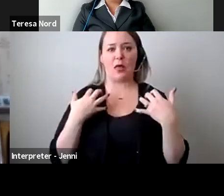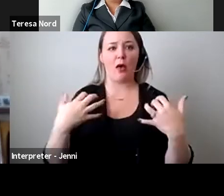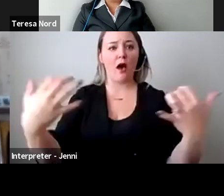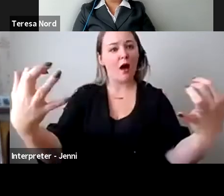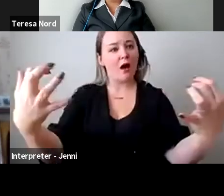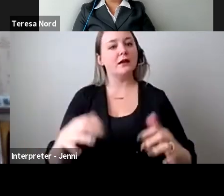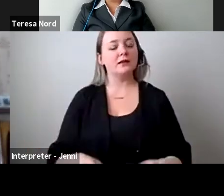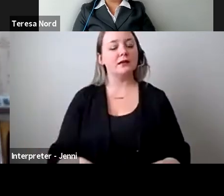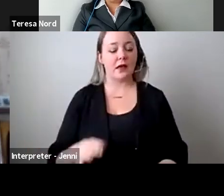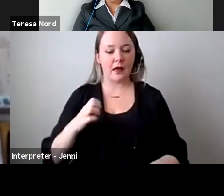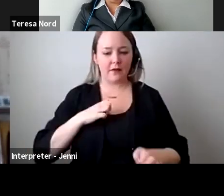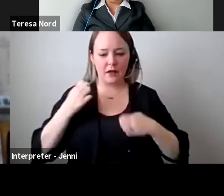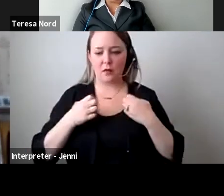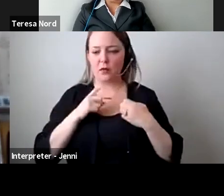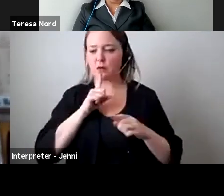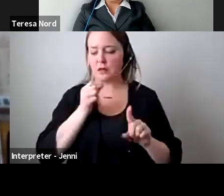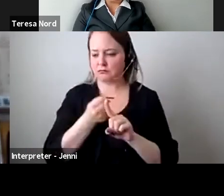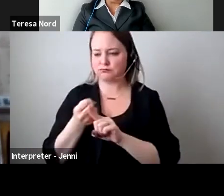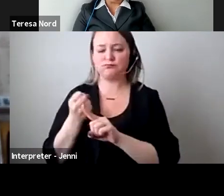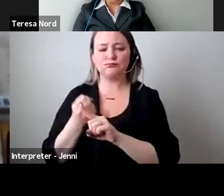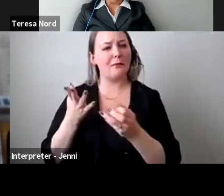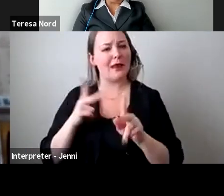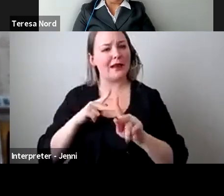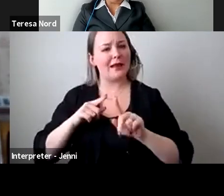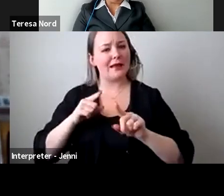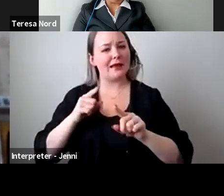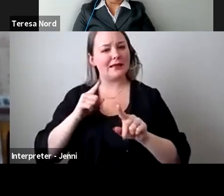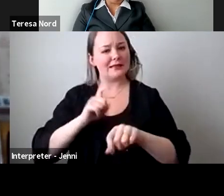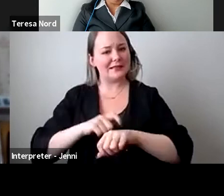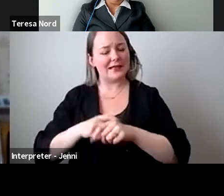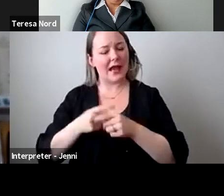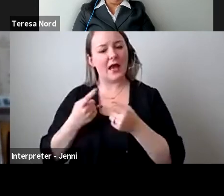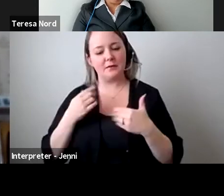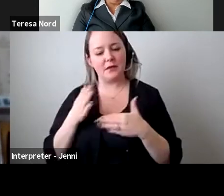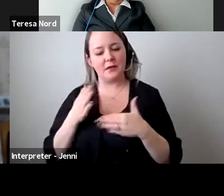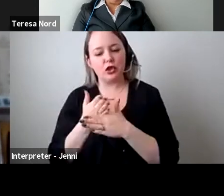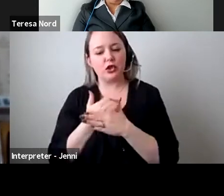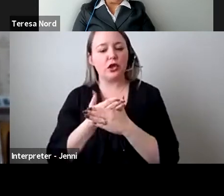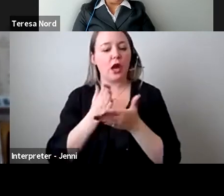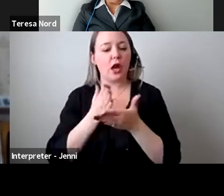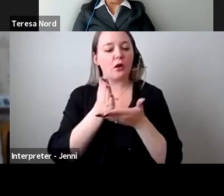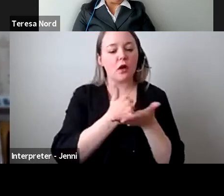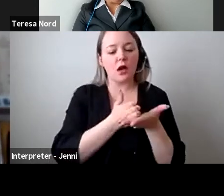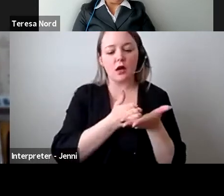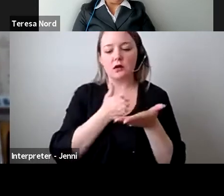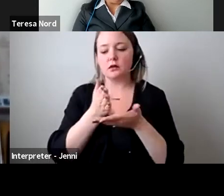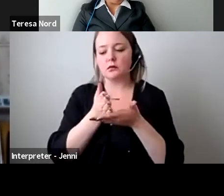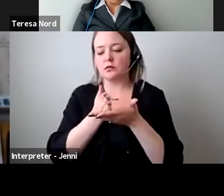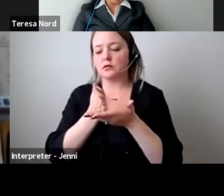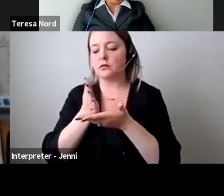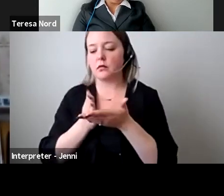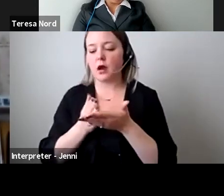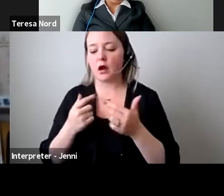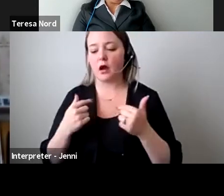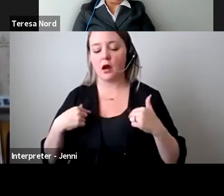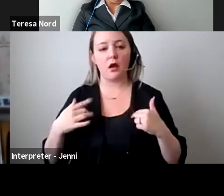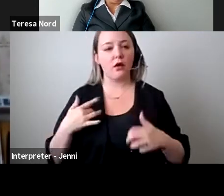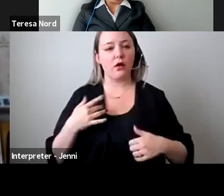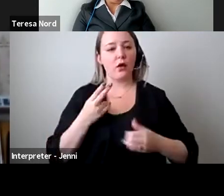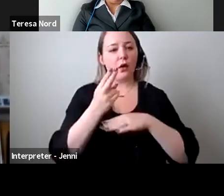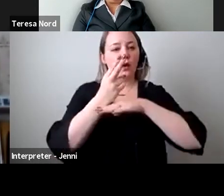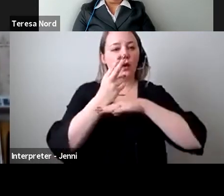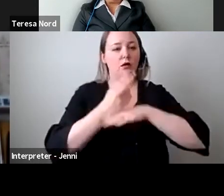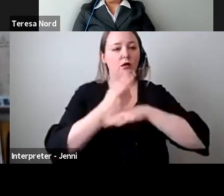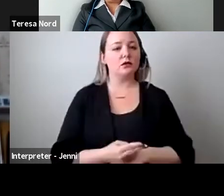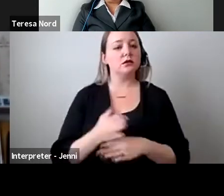me in the many times in the past that I've shared bits and pieces. I'm so used to